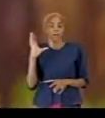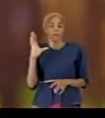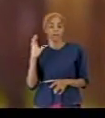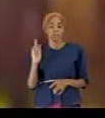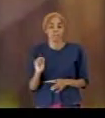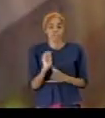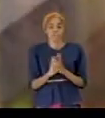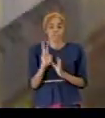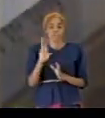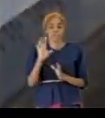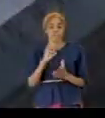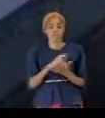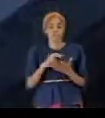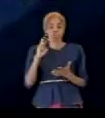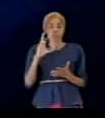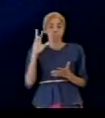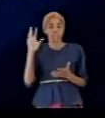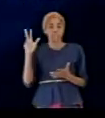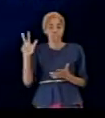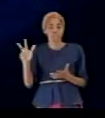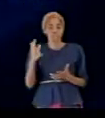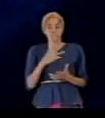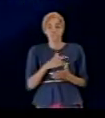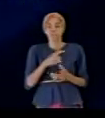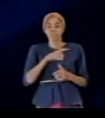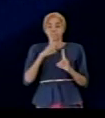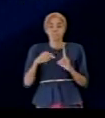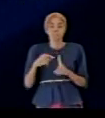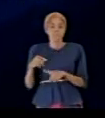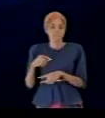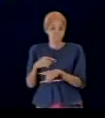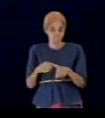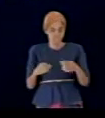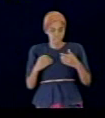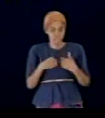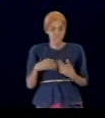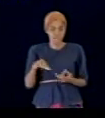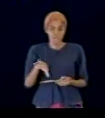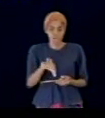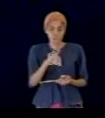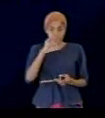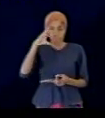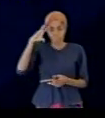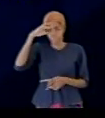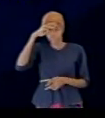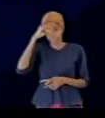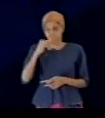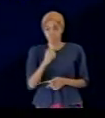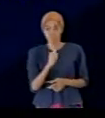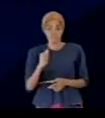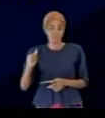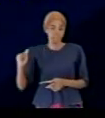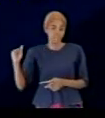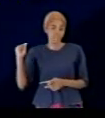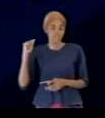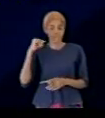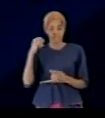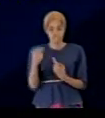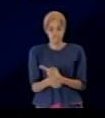23. It tells us, it says, and when they had appointed him a